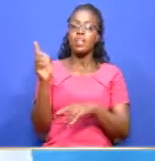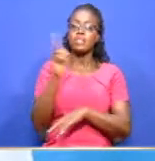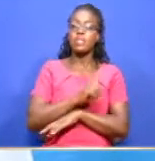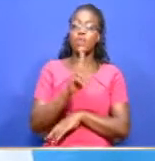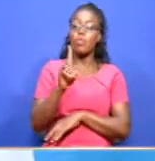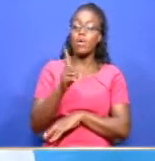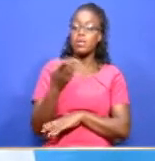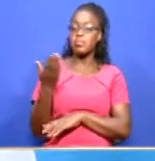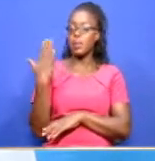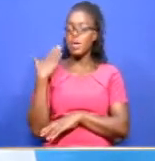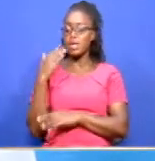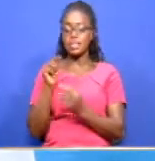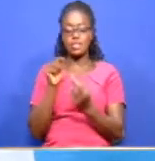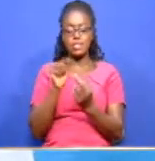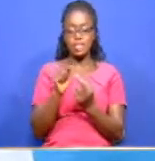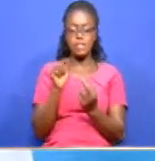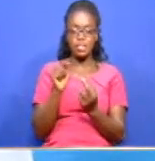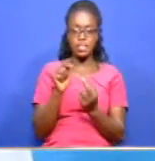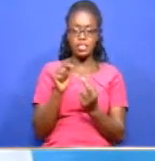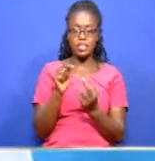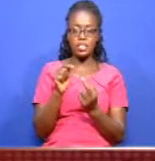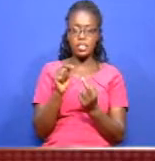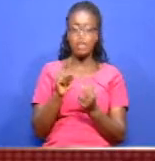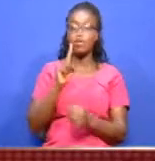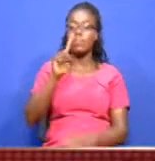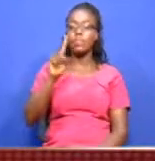have tested a total of